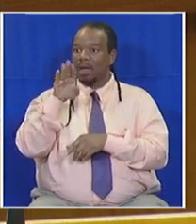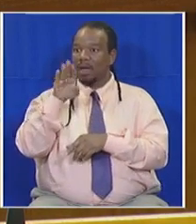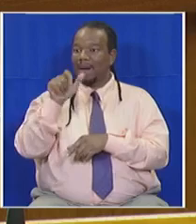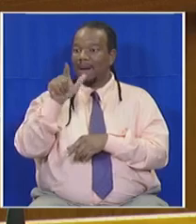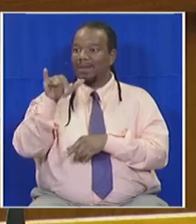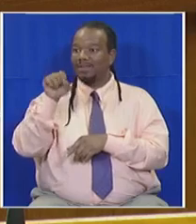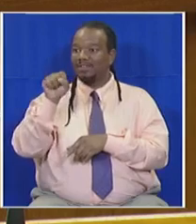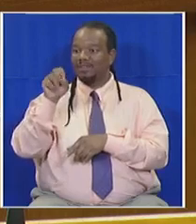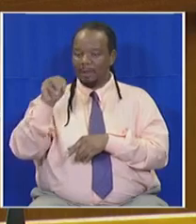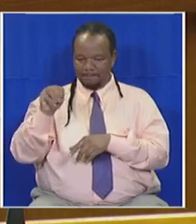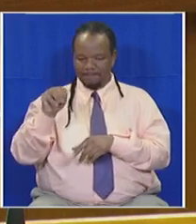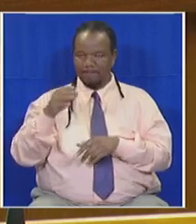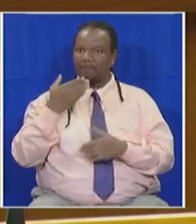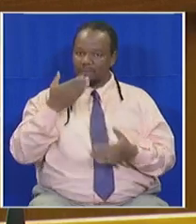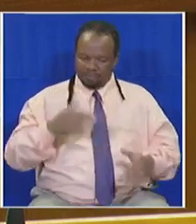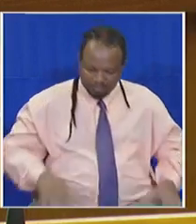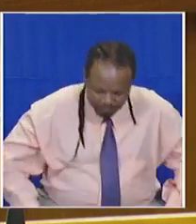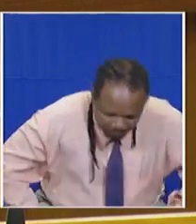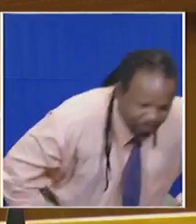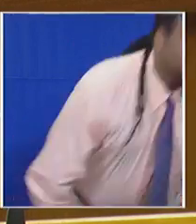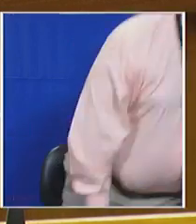Now, Kolini forms part of the